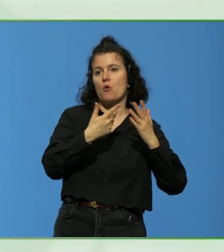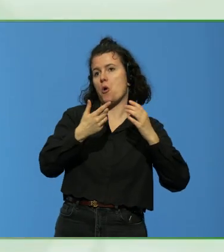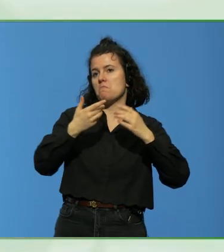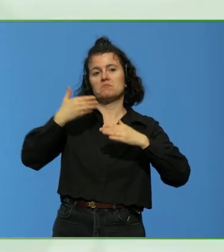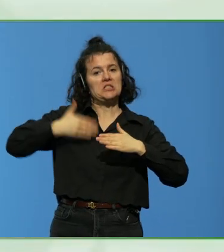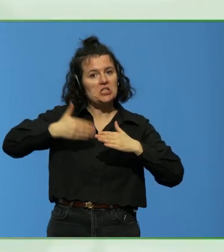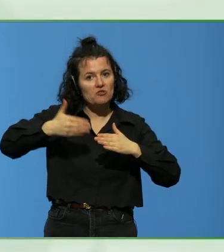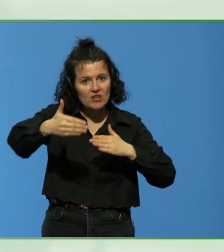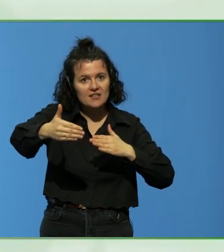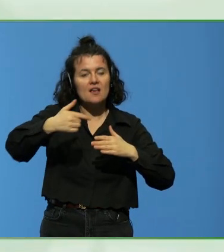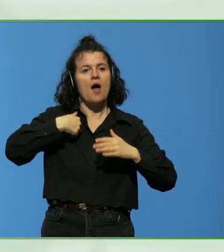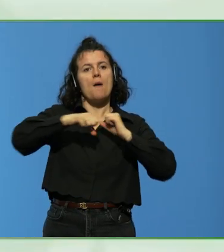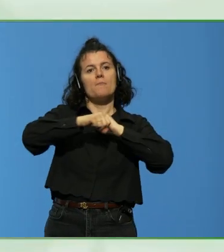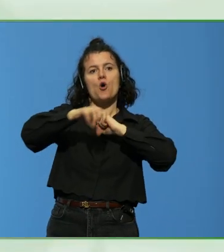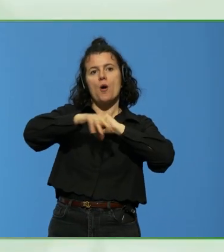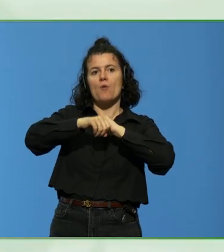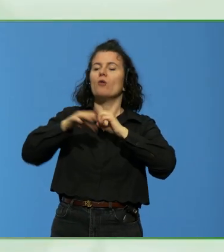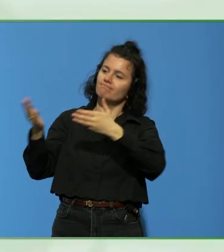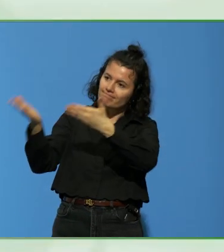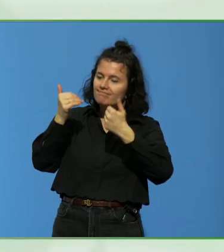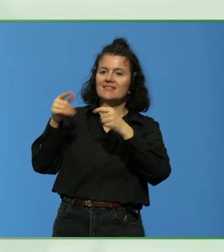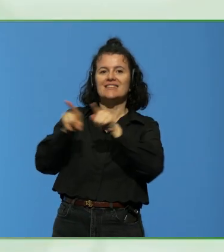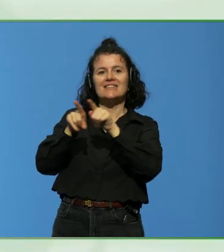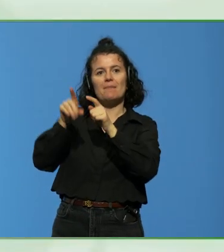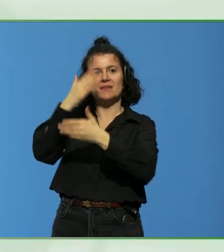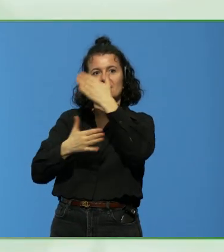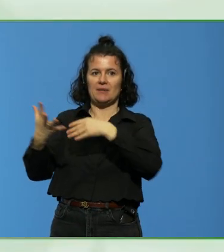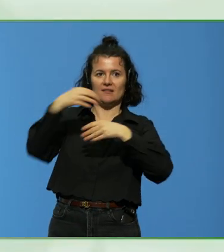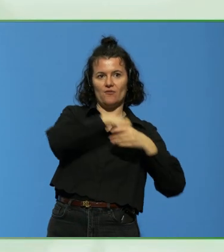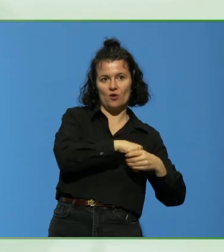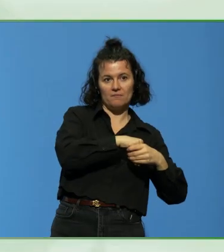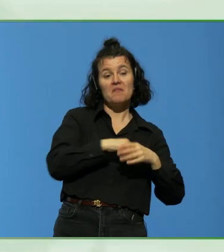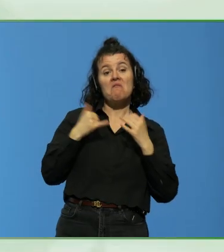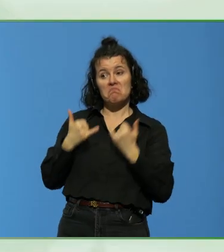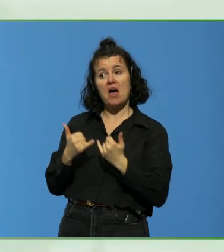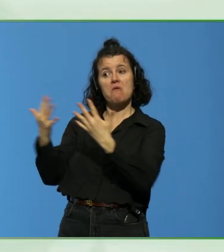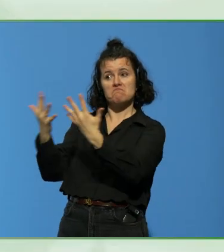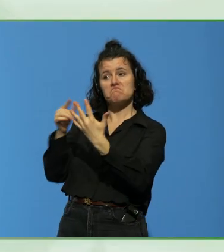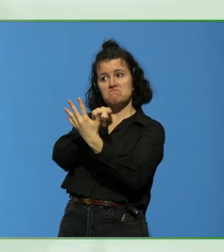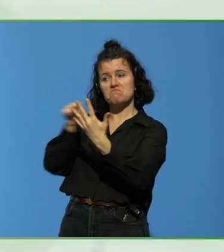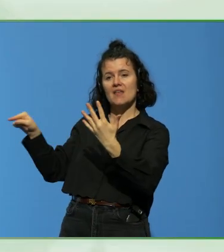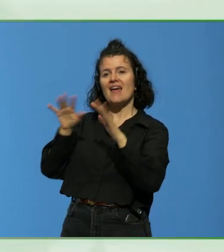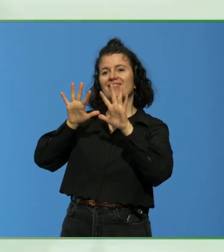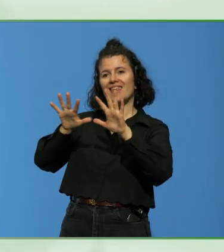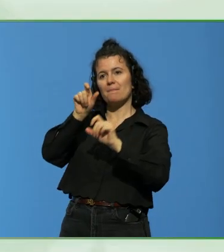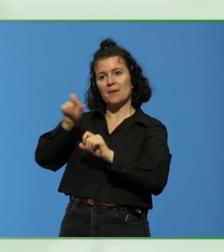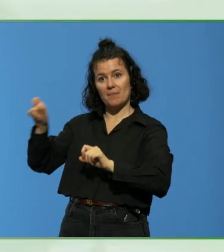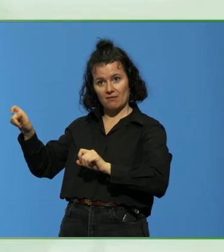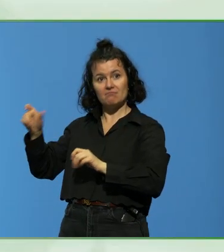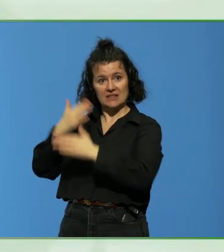We started now with 10 people with disability, and for the first year we